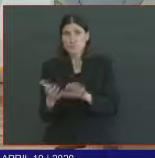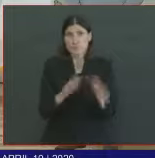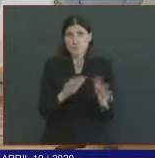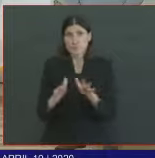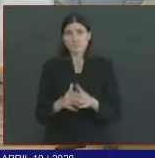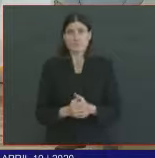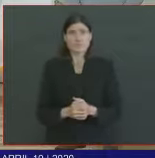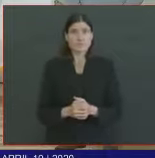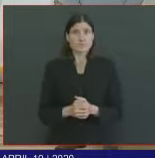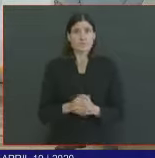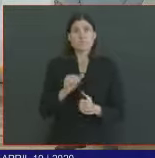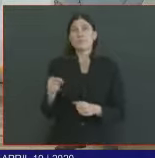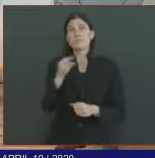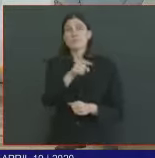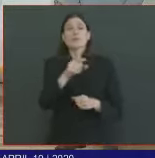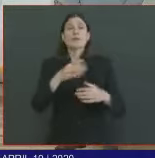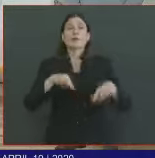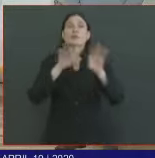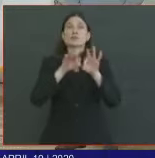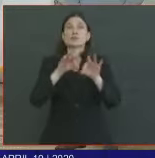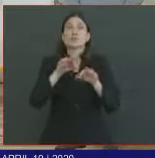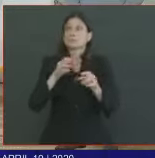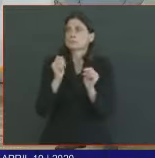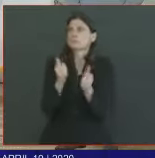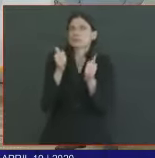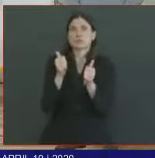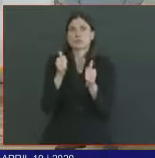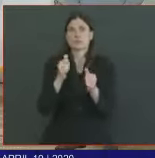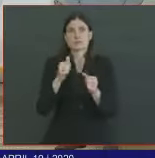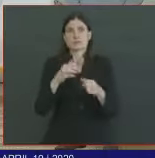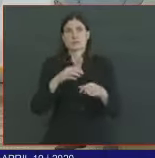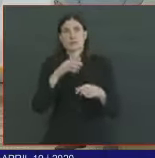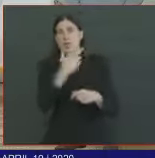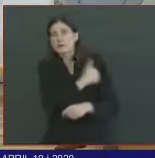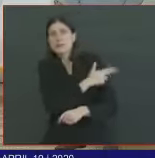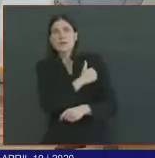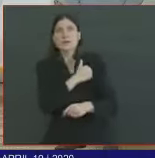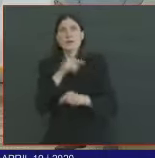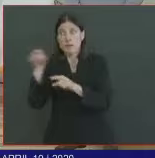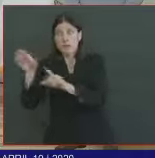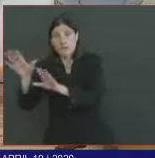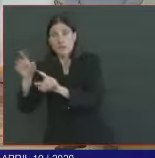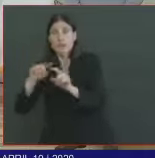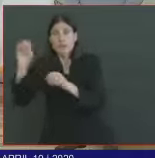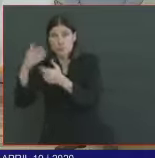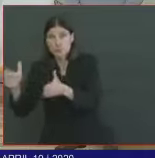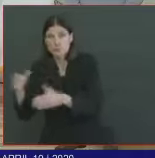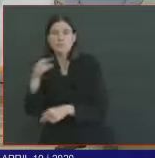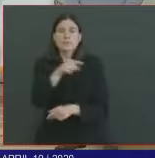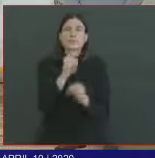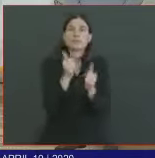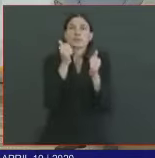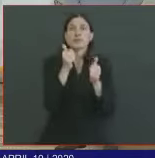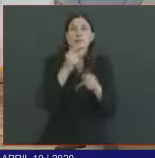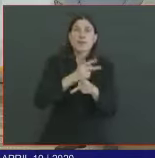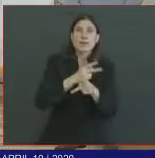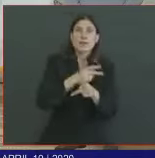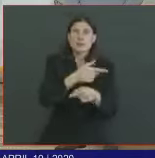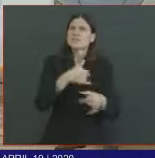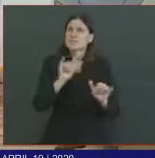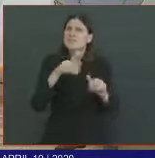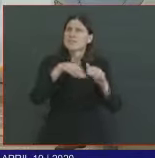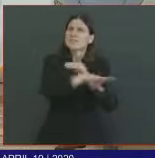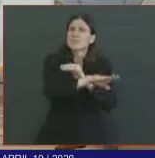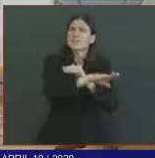care of you for the problems, too. Like you broke a bone or something, whatever you need to do, the urgent cares are ready for you. I just want to just talk a little bit